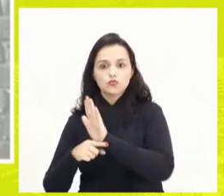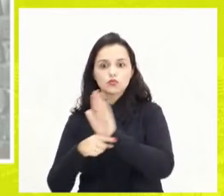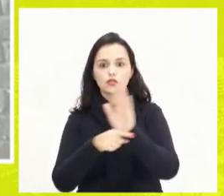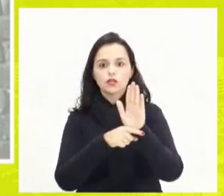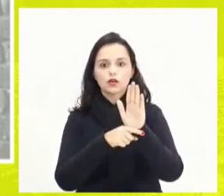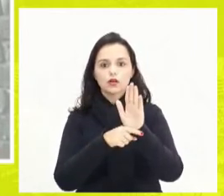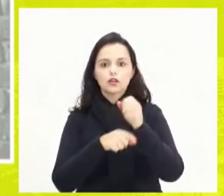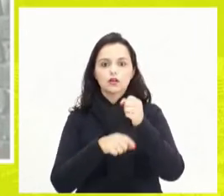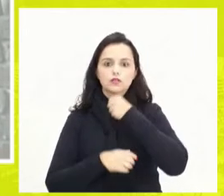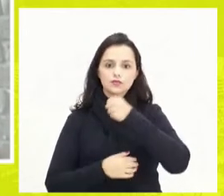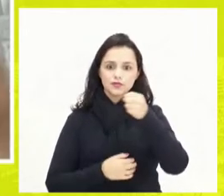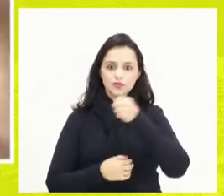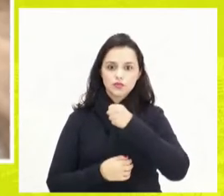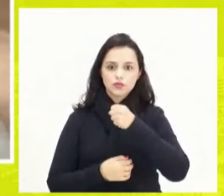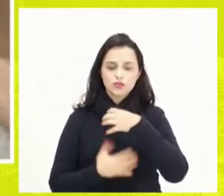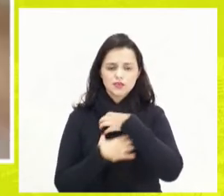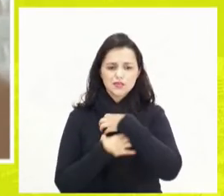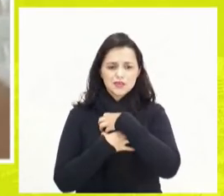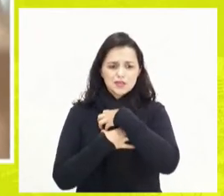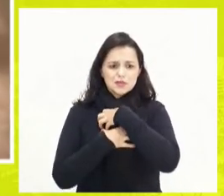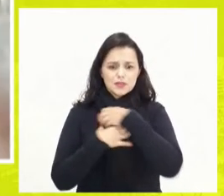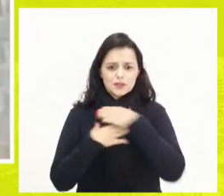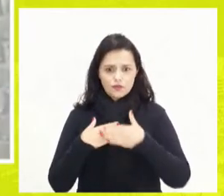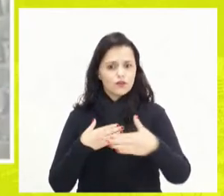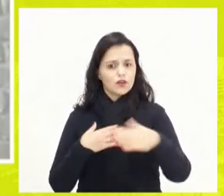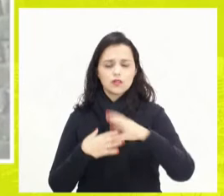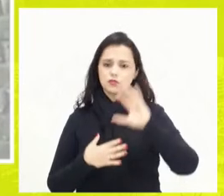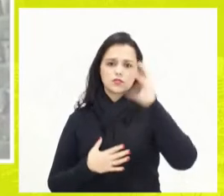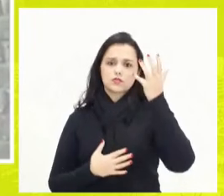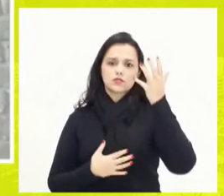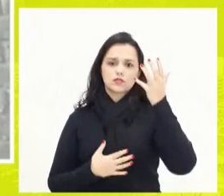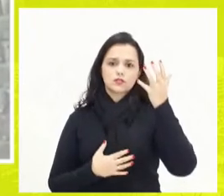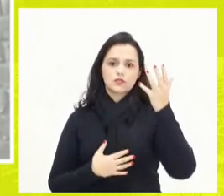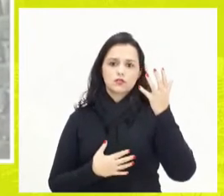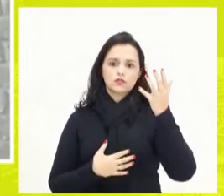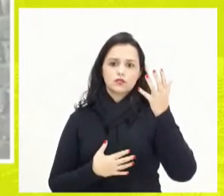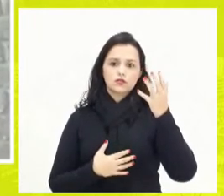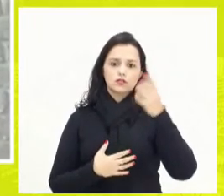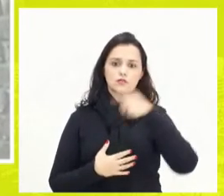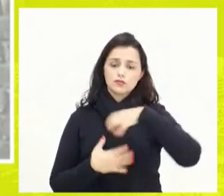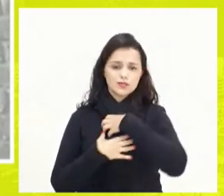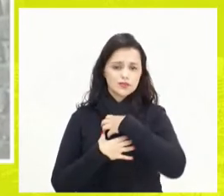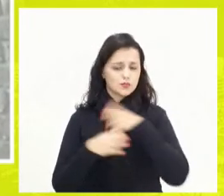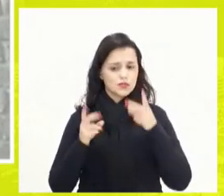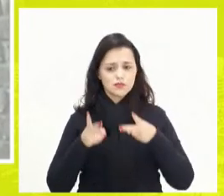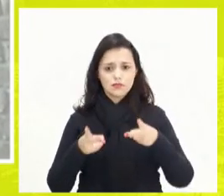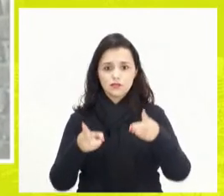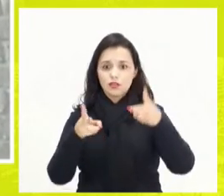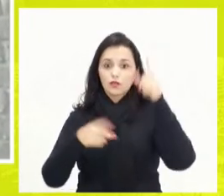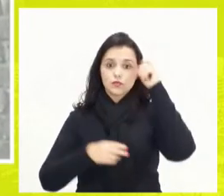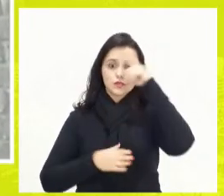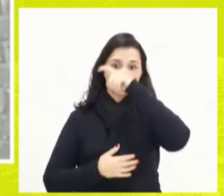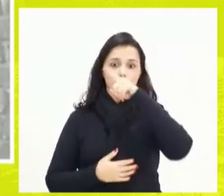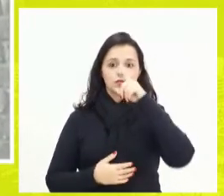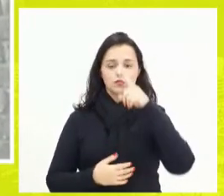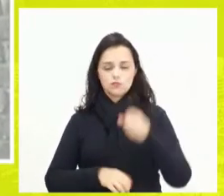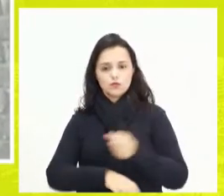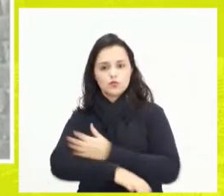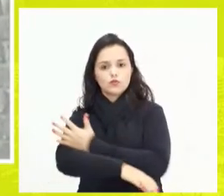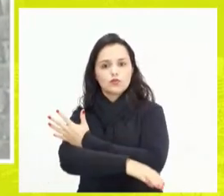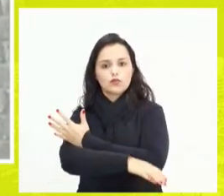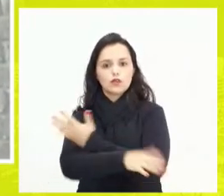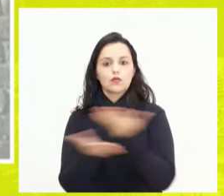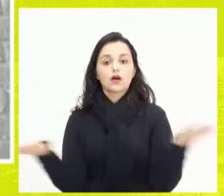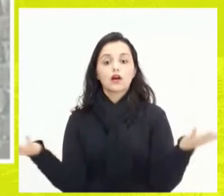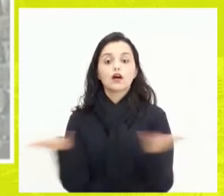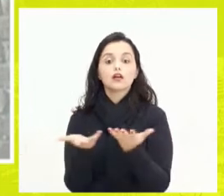help the uh the media offices you know where people work there because everybody's so